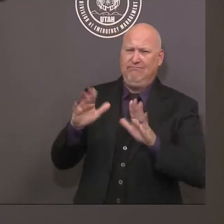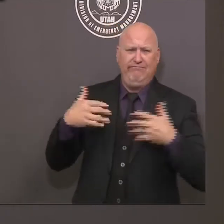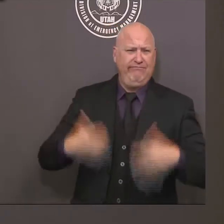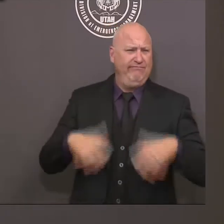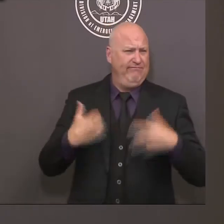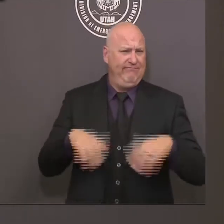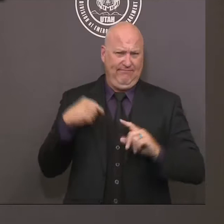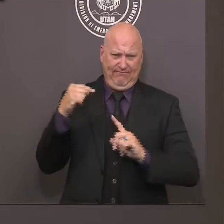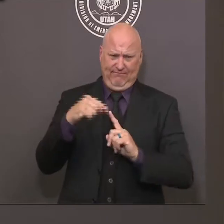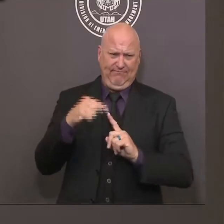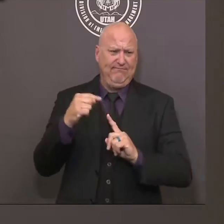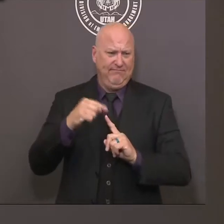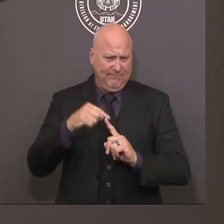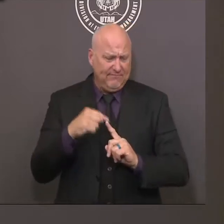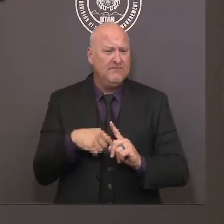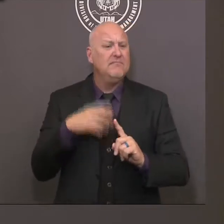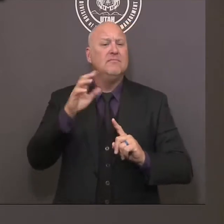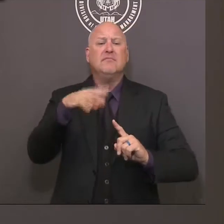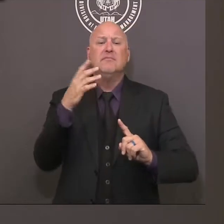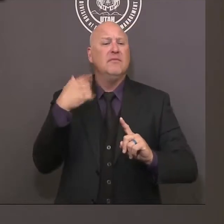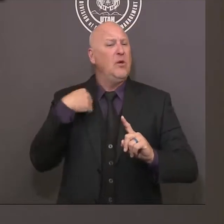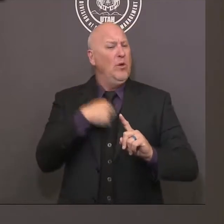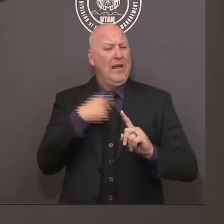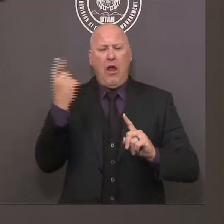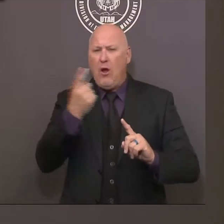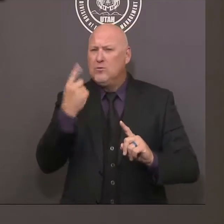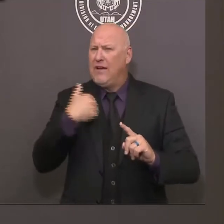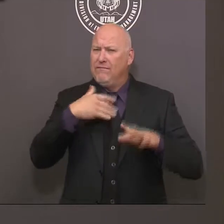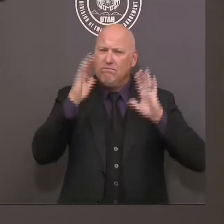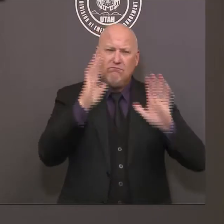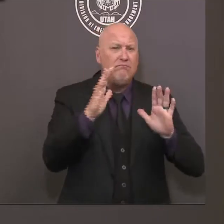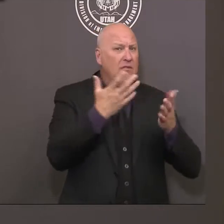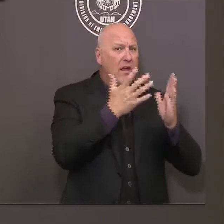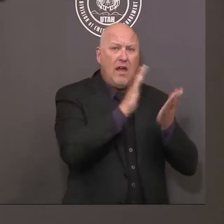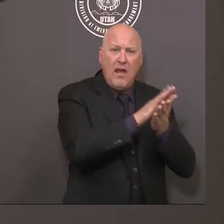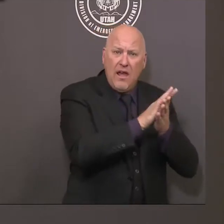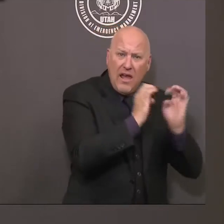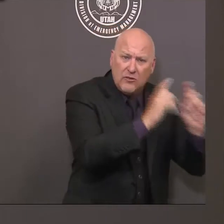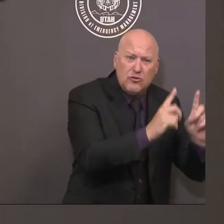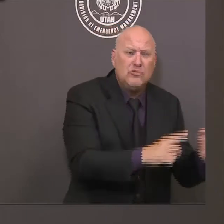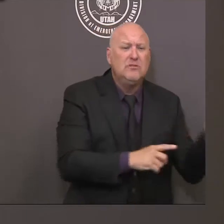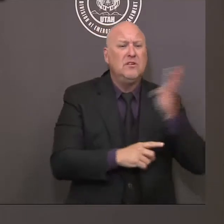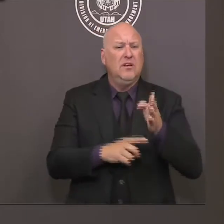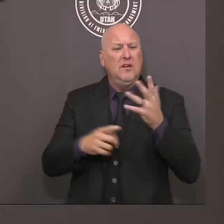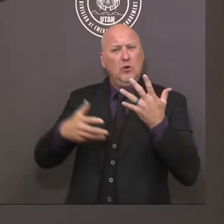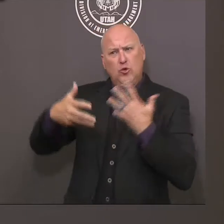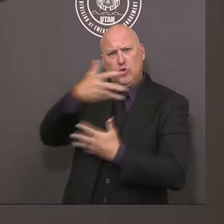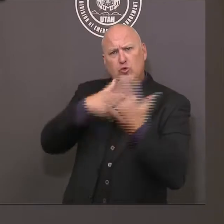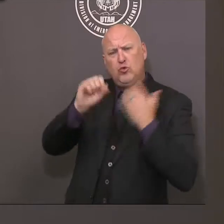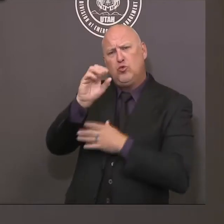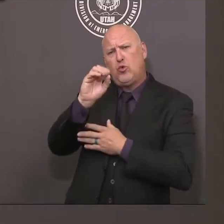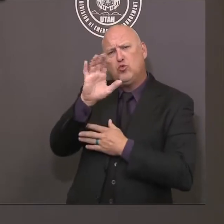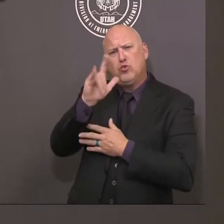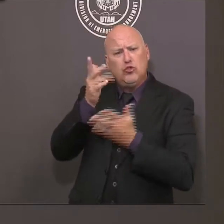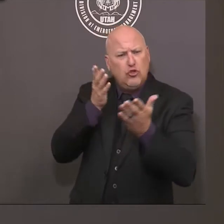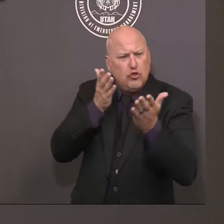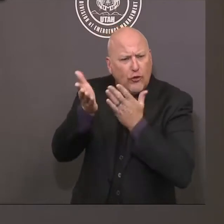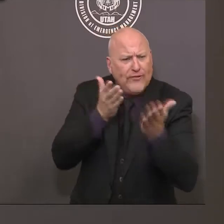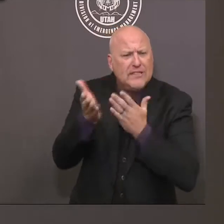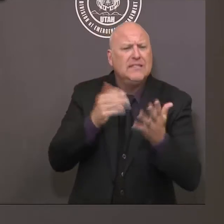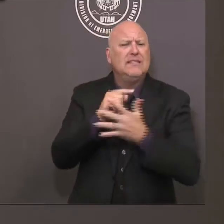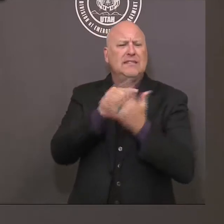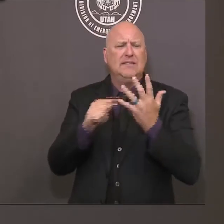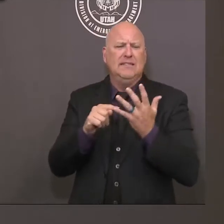today, tomorrow, as we're unveiling our budget and executive appropriations as they meet, actually